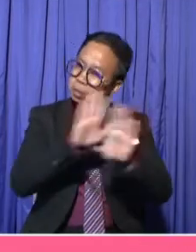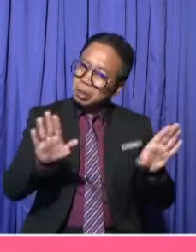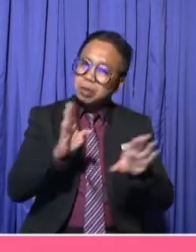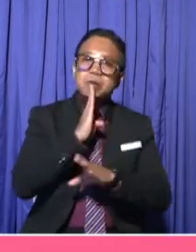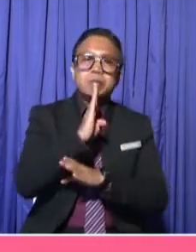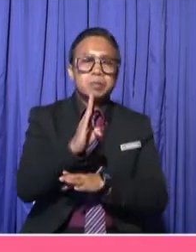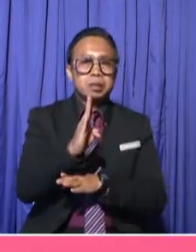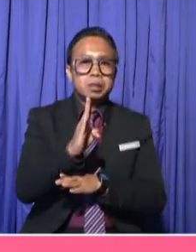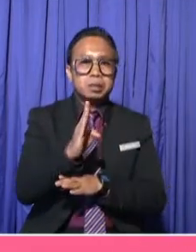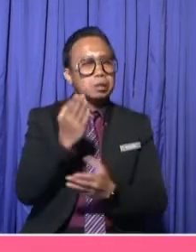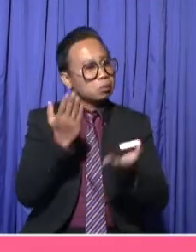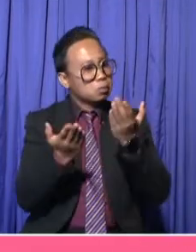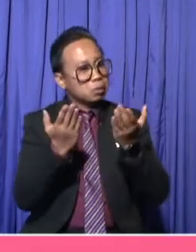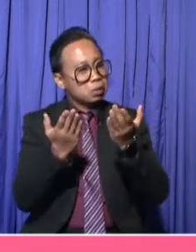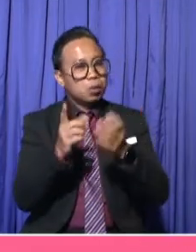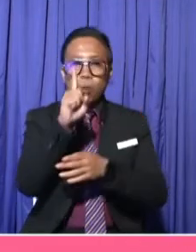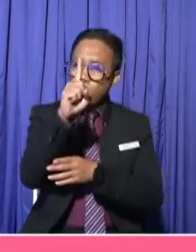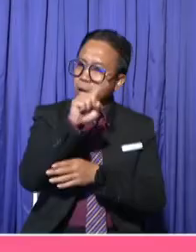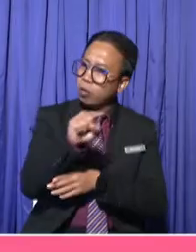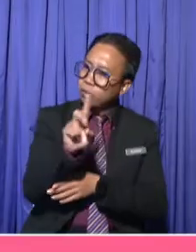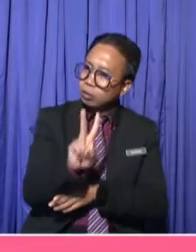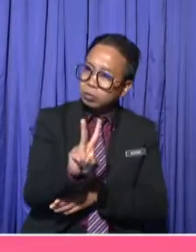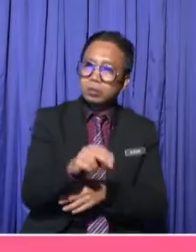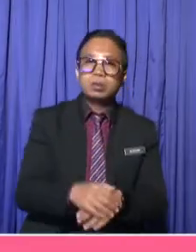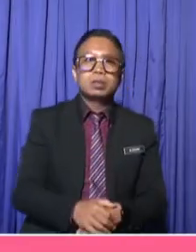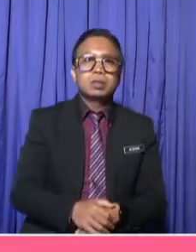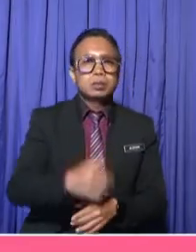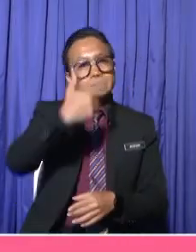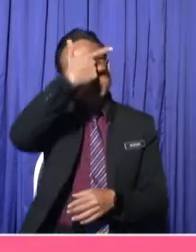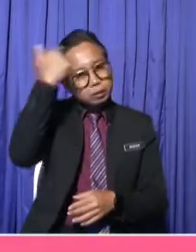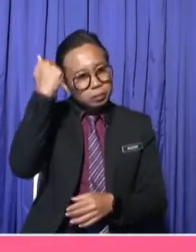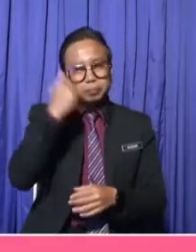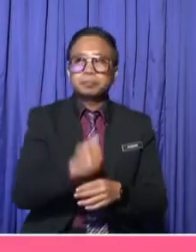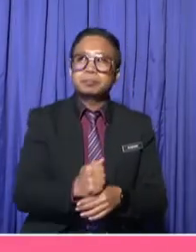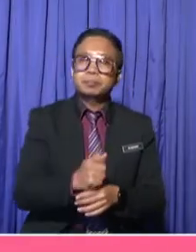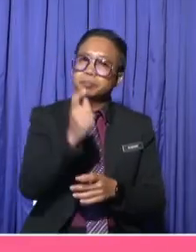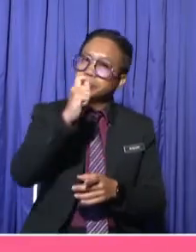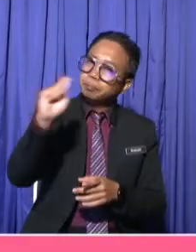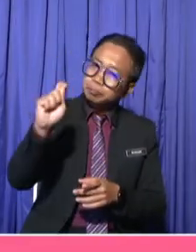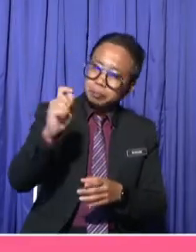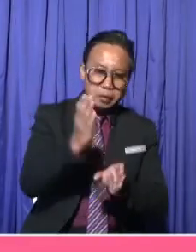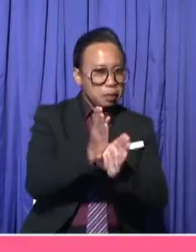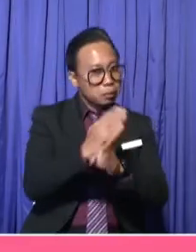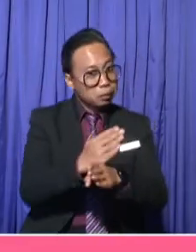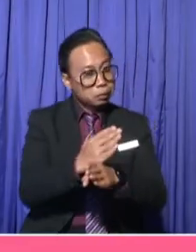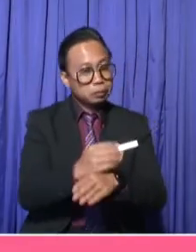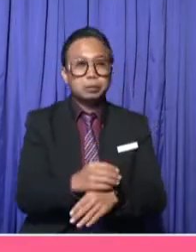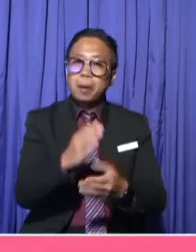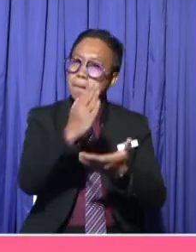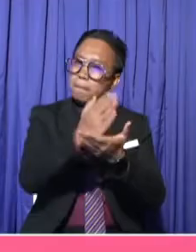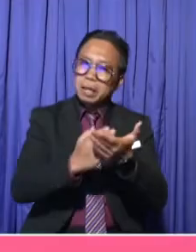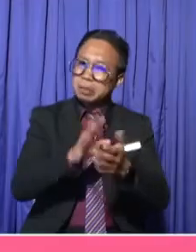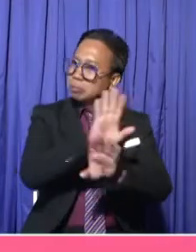be considered as 1/2 because the shape of both parts